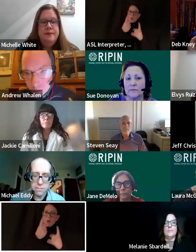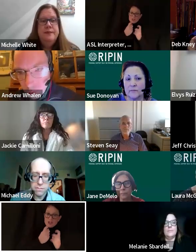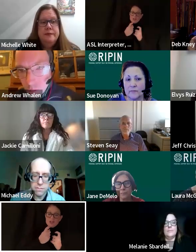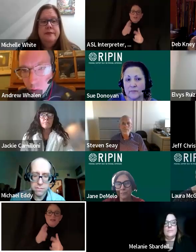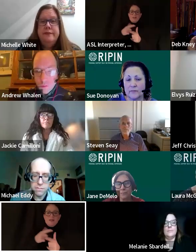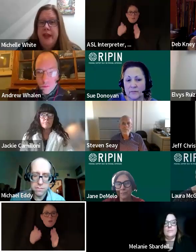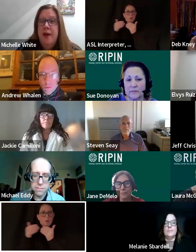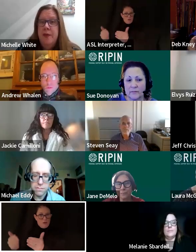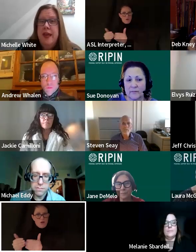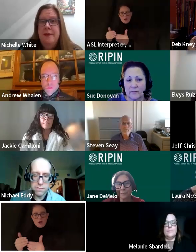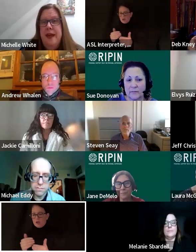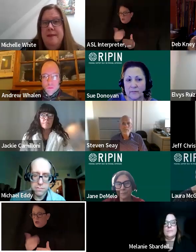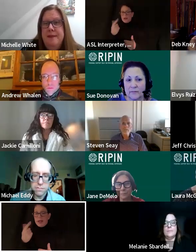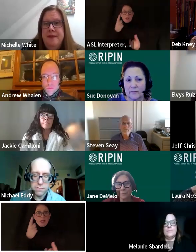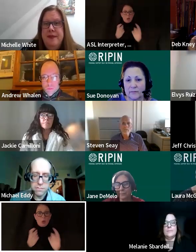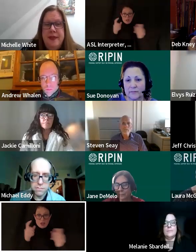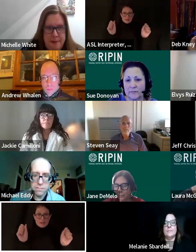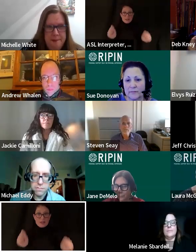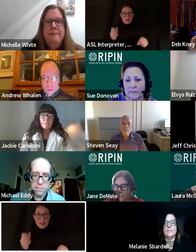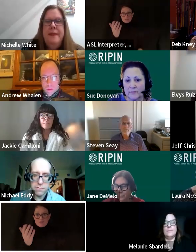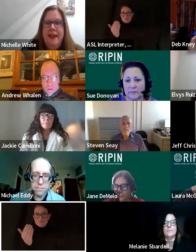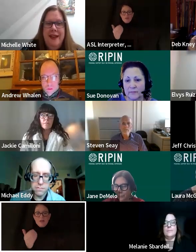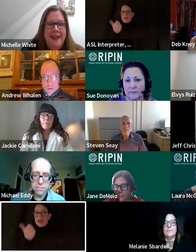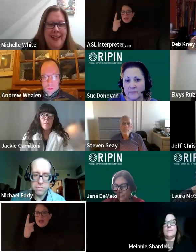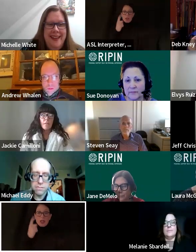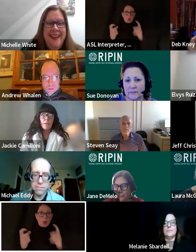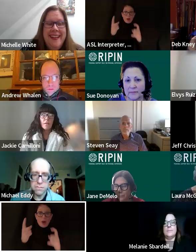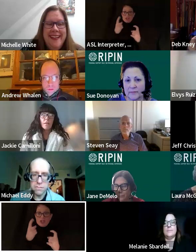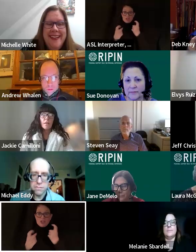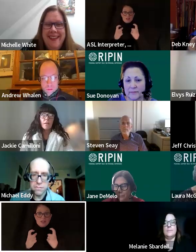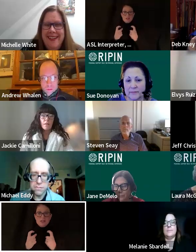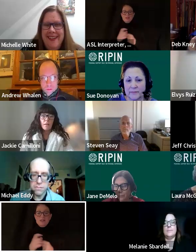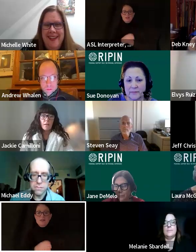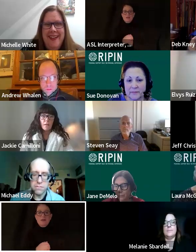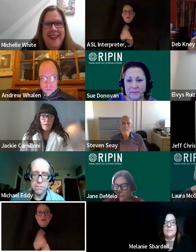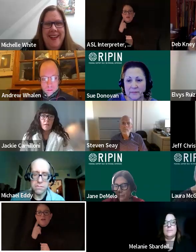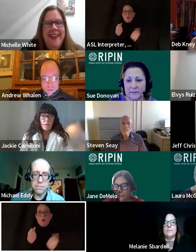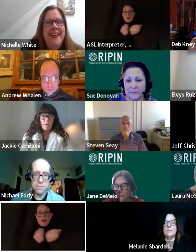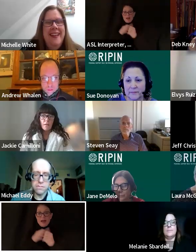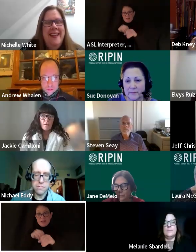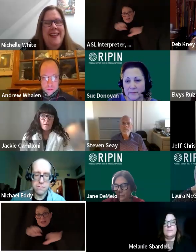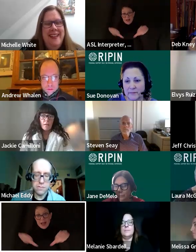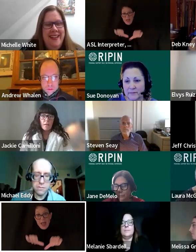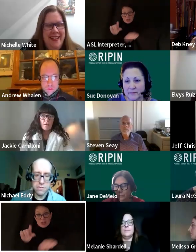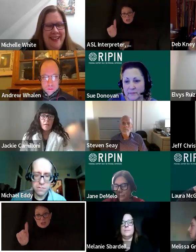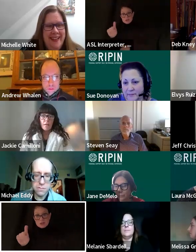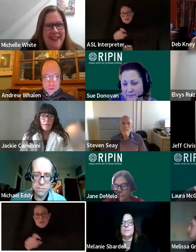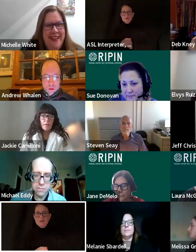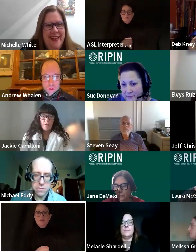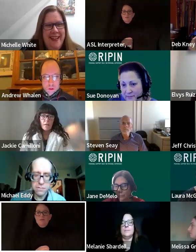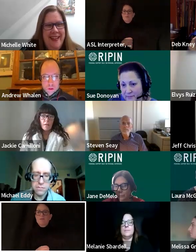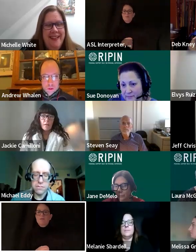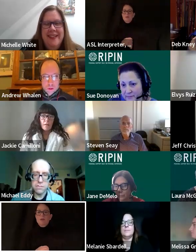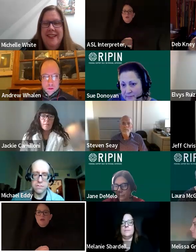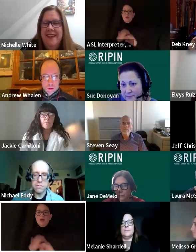that. Yeah, we can. Yeah. Yep. Any questions? I thought that's what we were going to do.